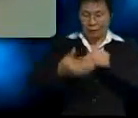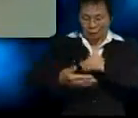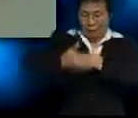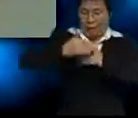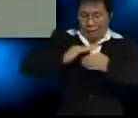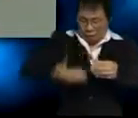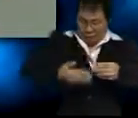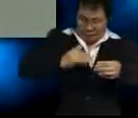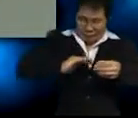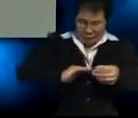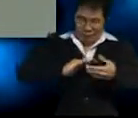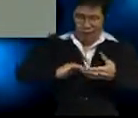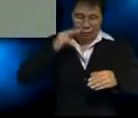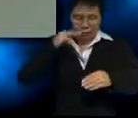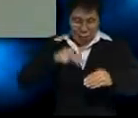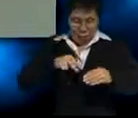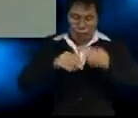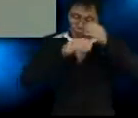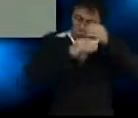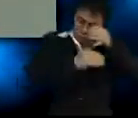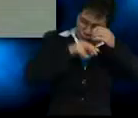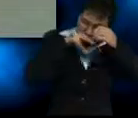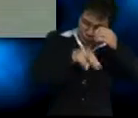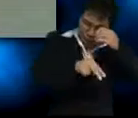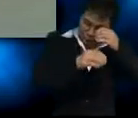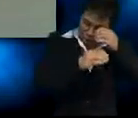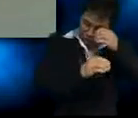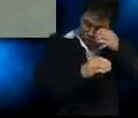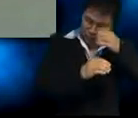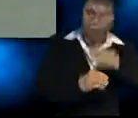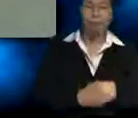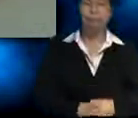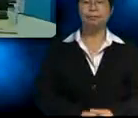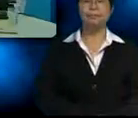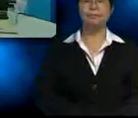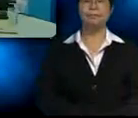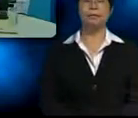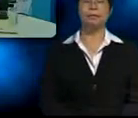Cover the glass slide and observe through the microscope.